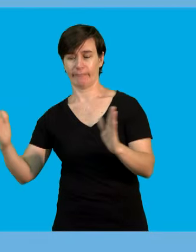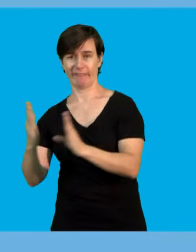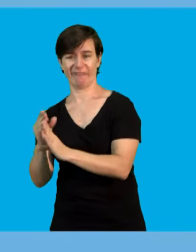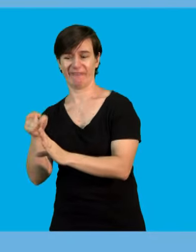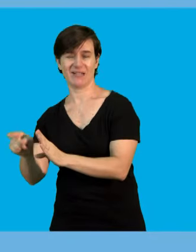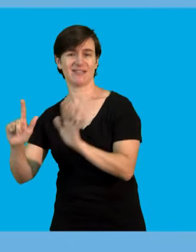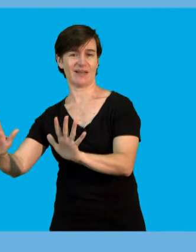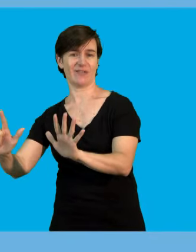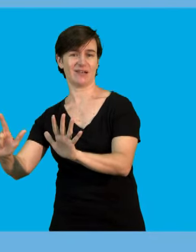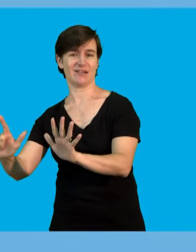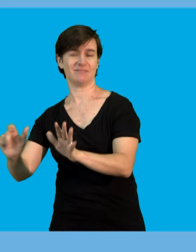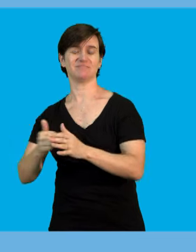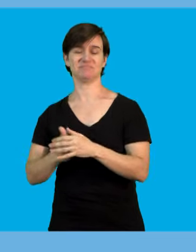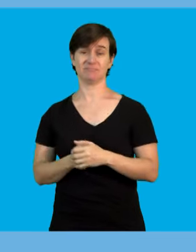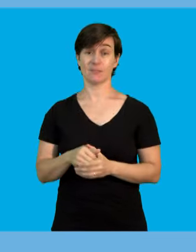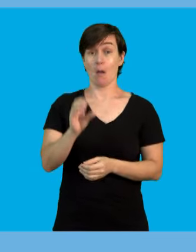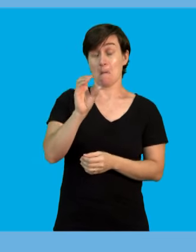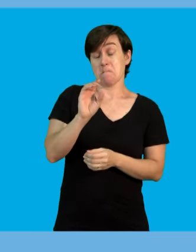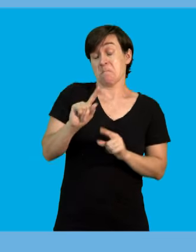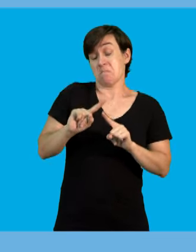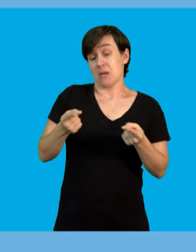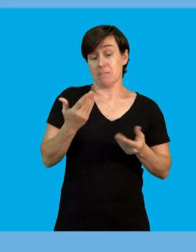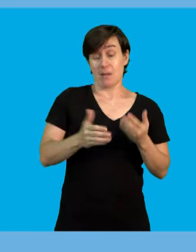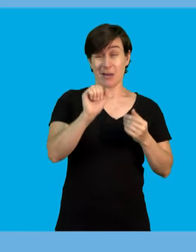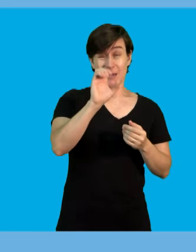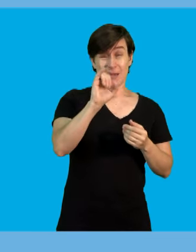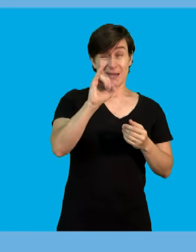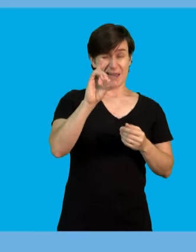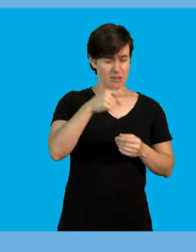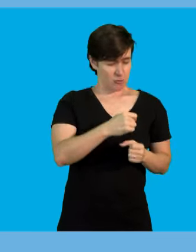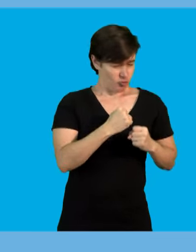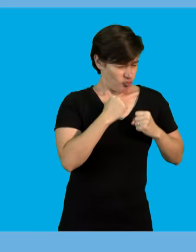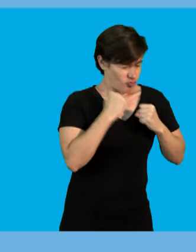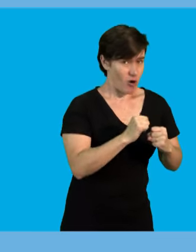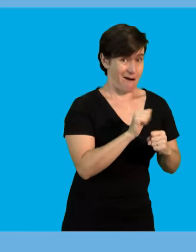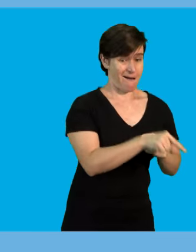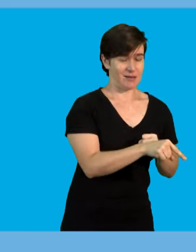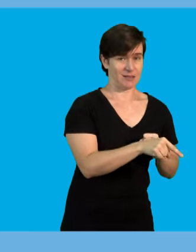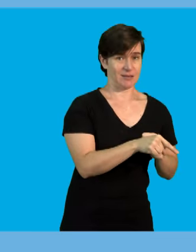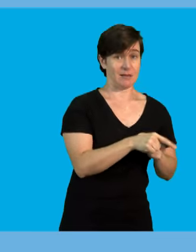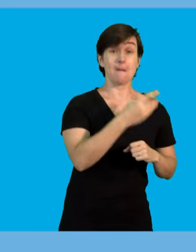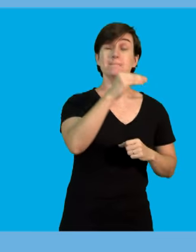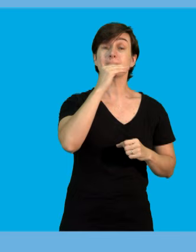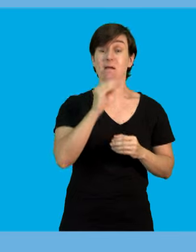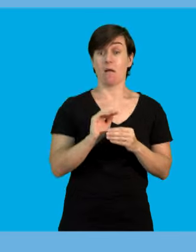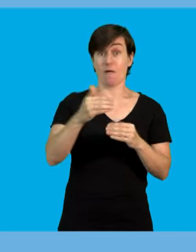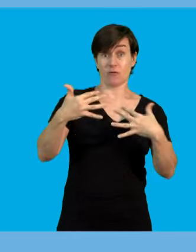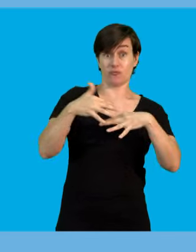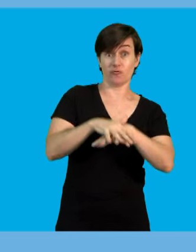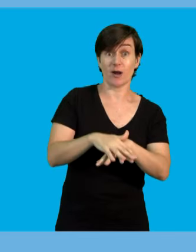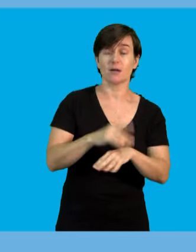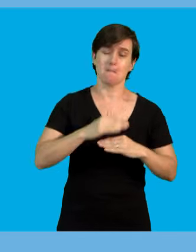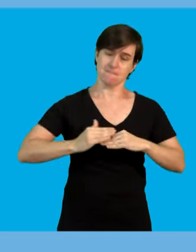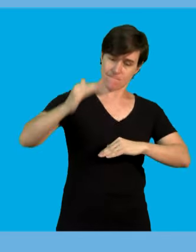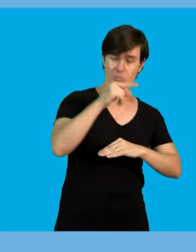to neutralize each other. However, should the strength of the acid be greater than the strength of the base, then that means the product is